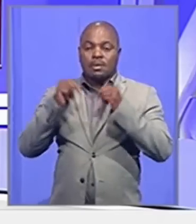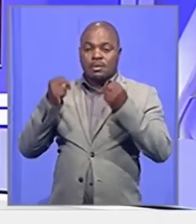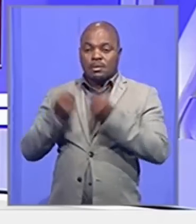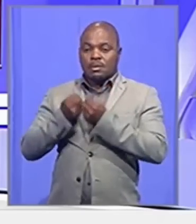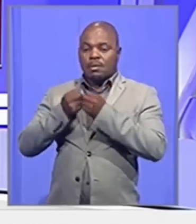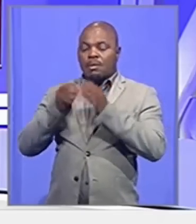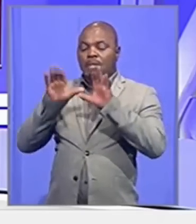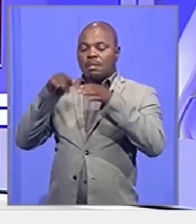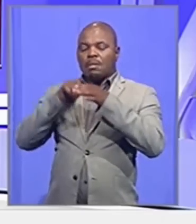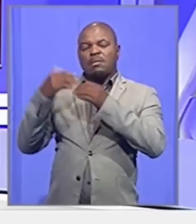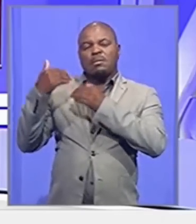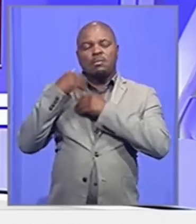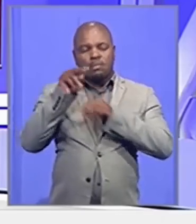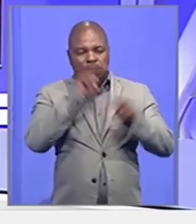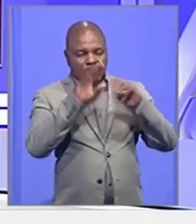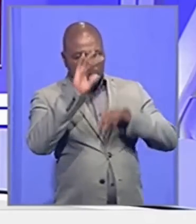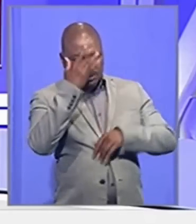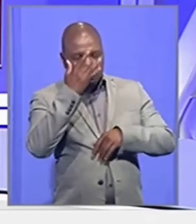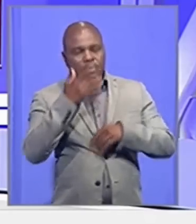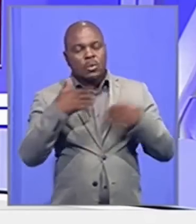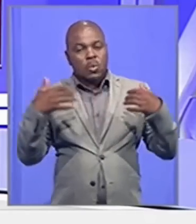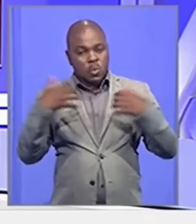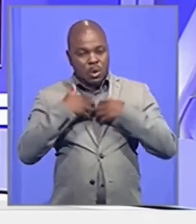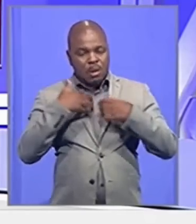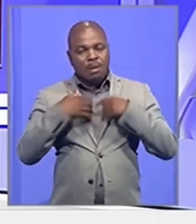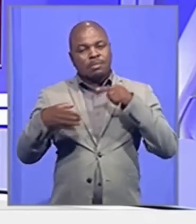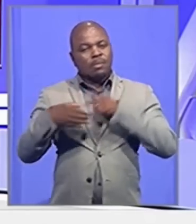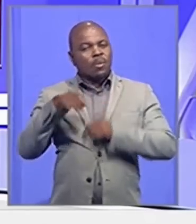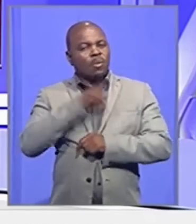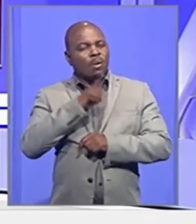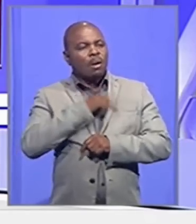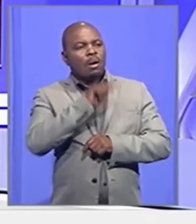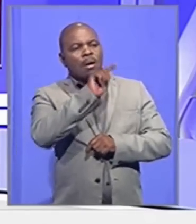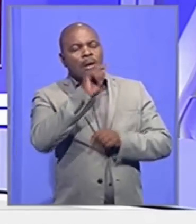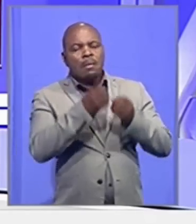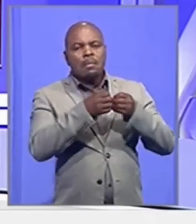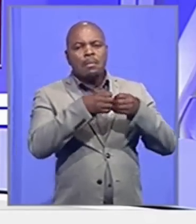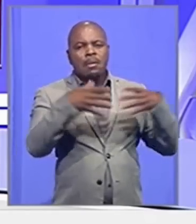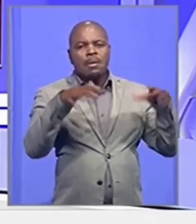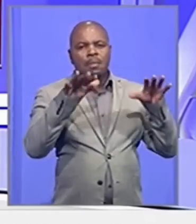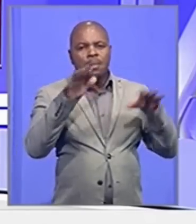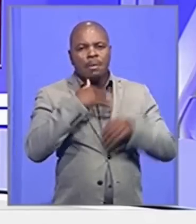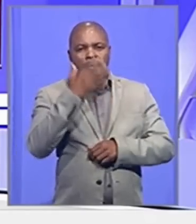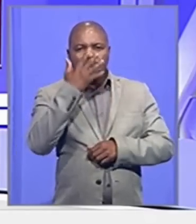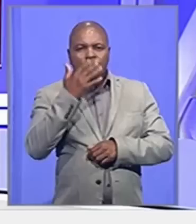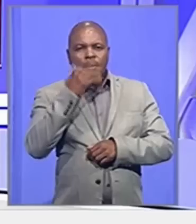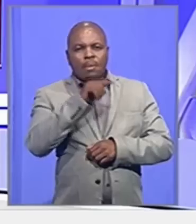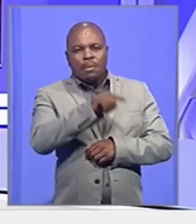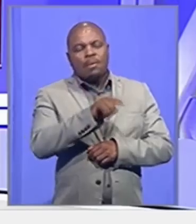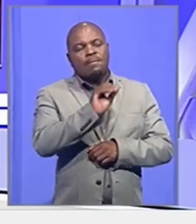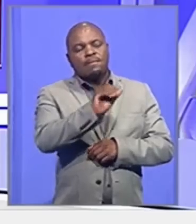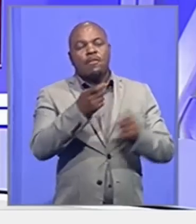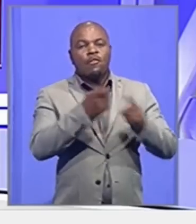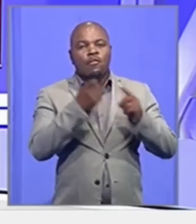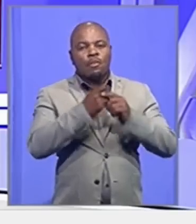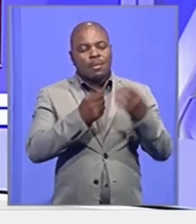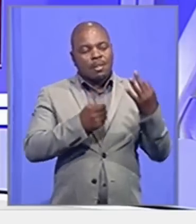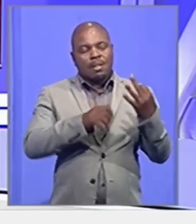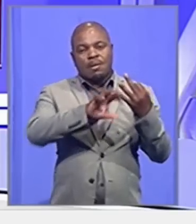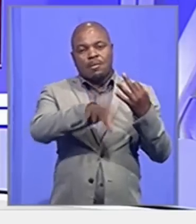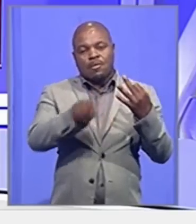malwetse a tshelwanang se tlhagisitse matshwenyego ka ga palo e oketsegang ya mogare wa mohuba kwa diporofenseng di